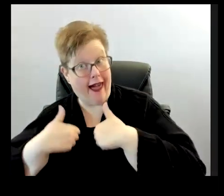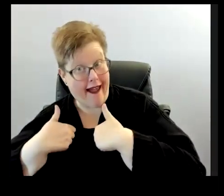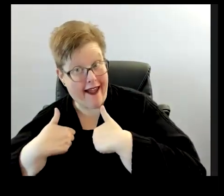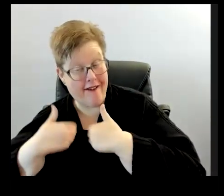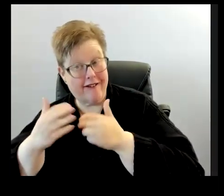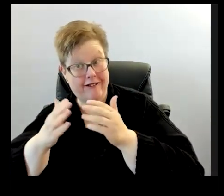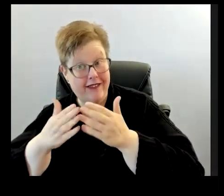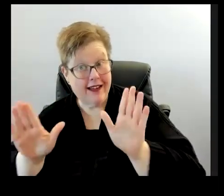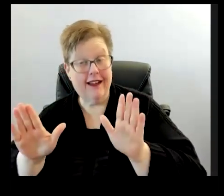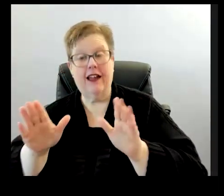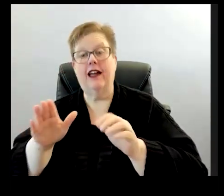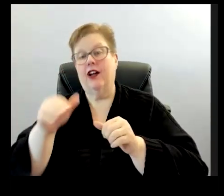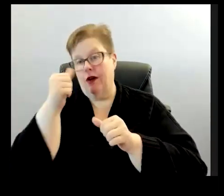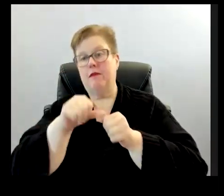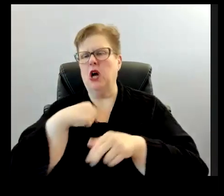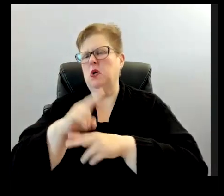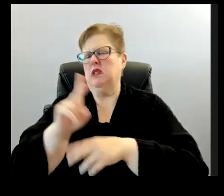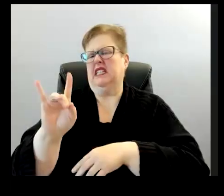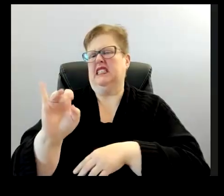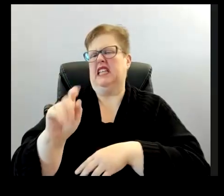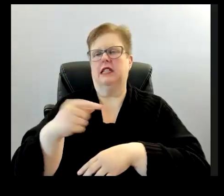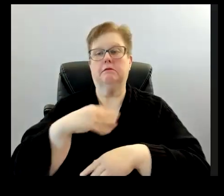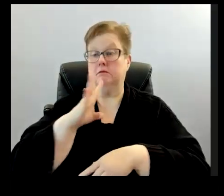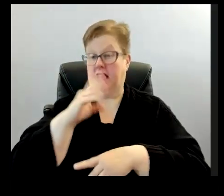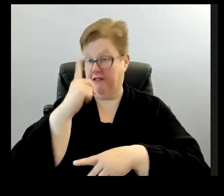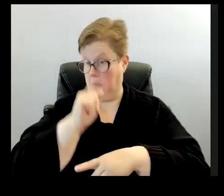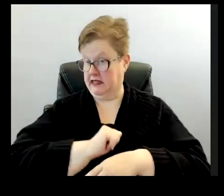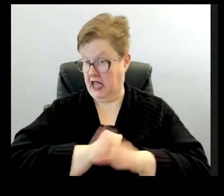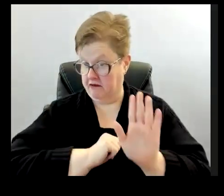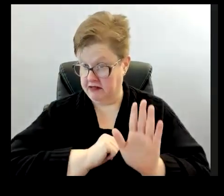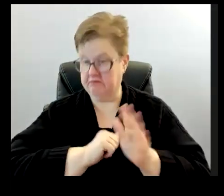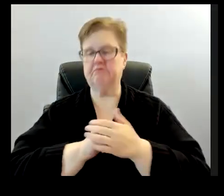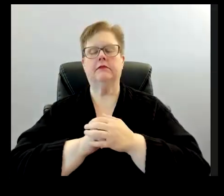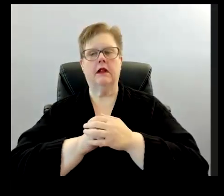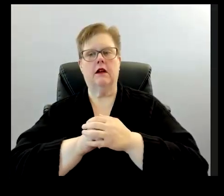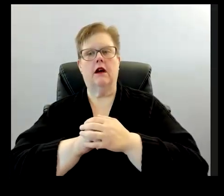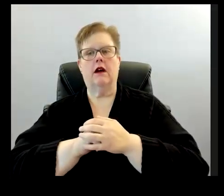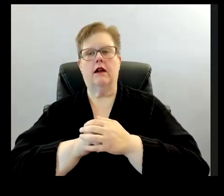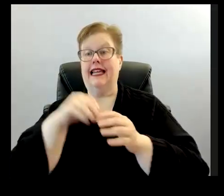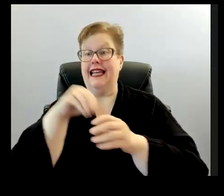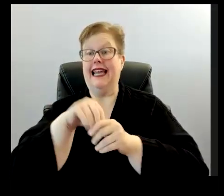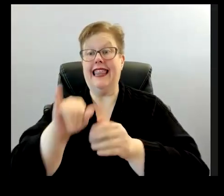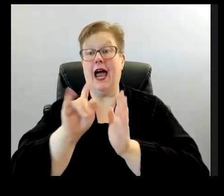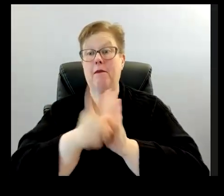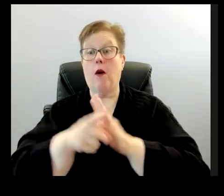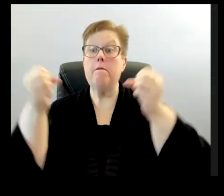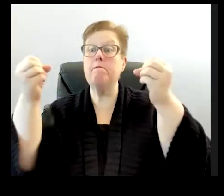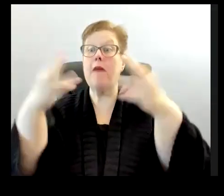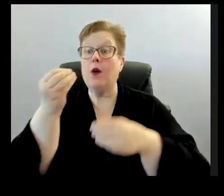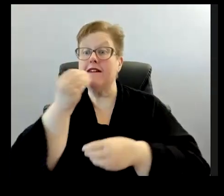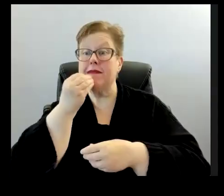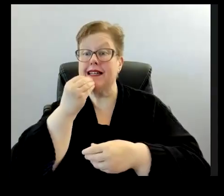is remember, so I'll use diet and I'll be speaking for myself here. In the moment, that microwave meal